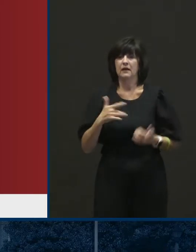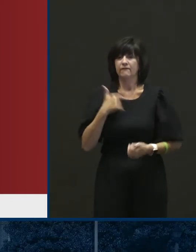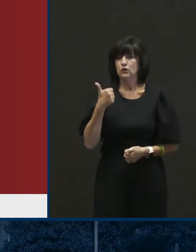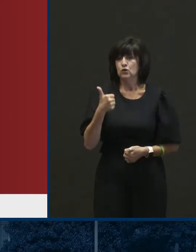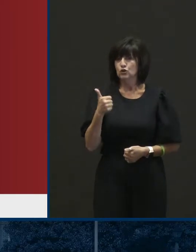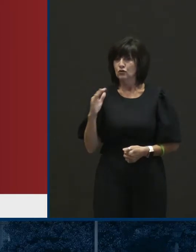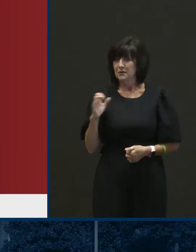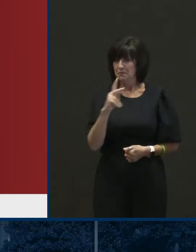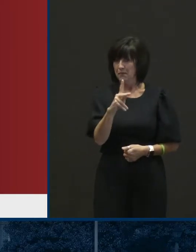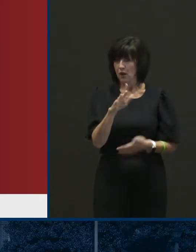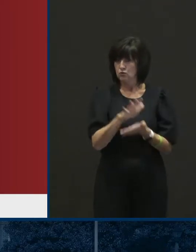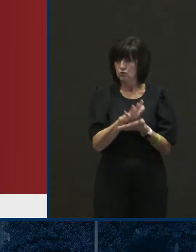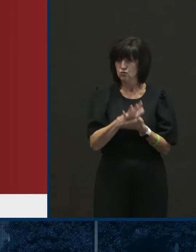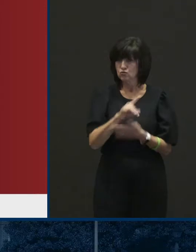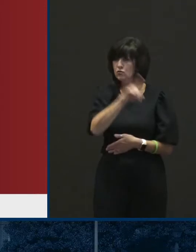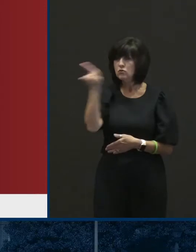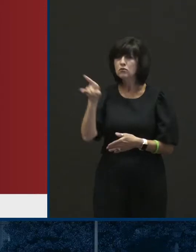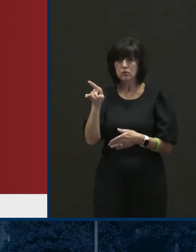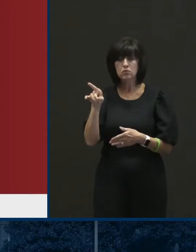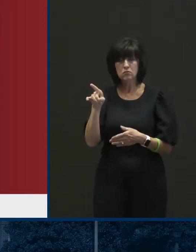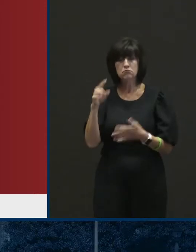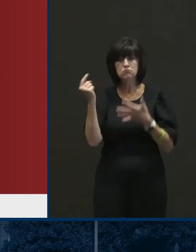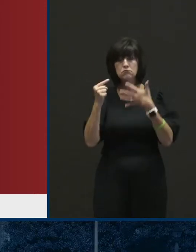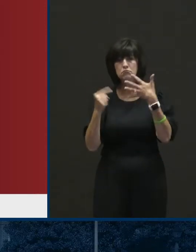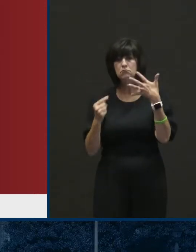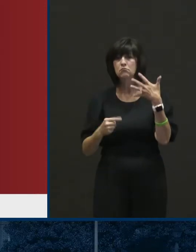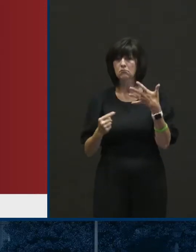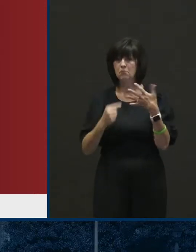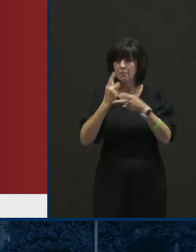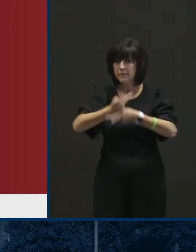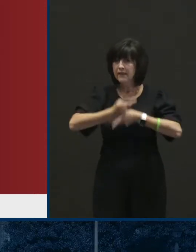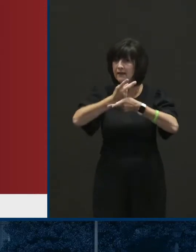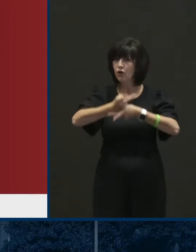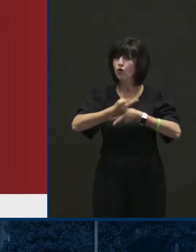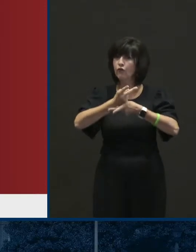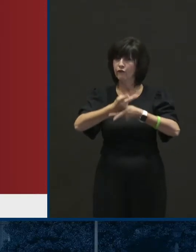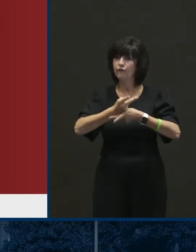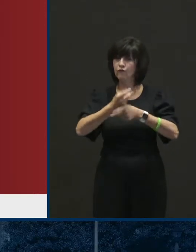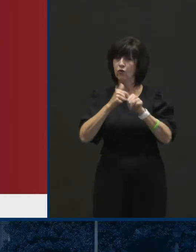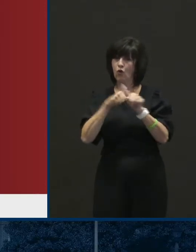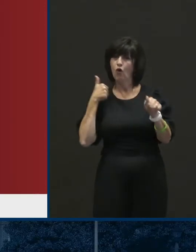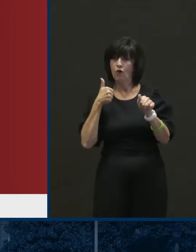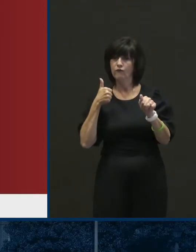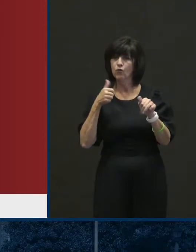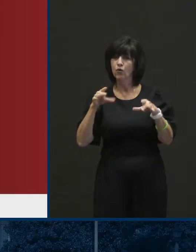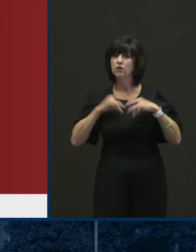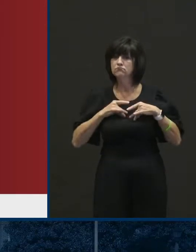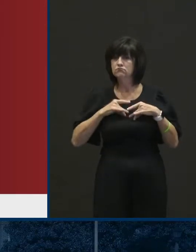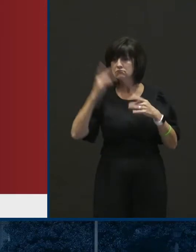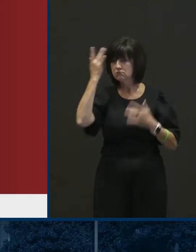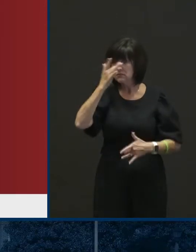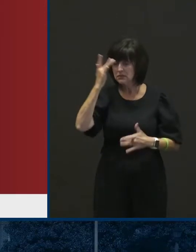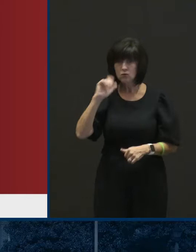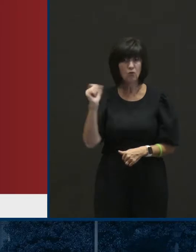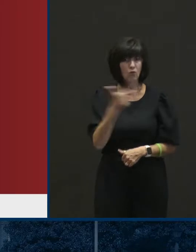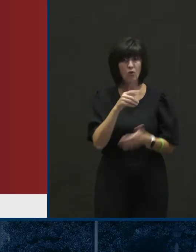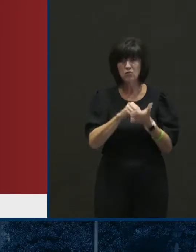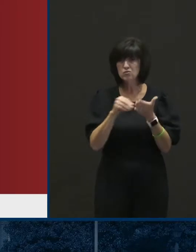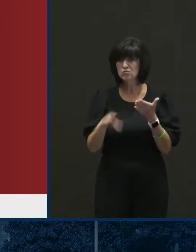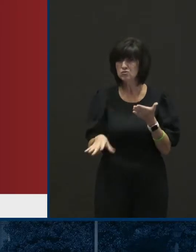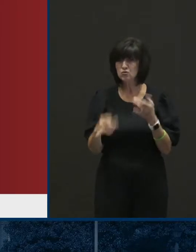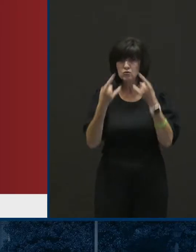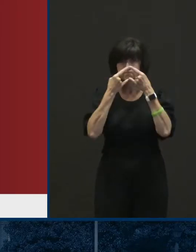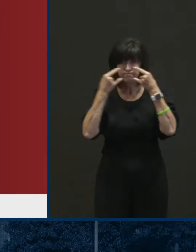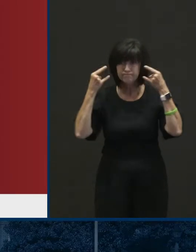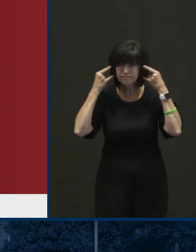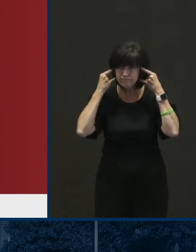necessary precautions. But one of the good things that I heard was that the students were all wearing masks, came to school with masks. It was something